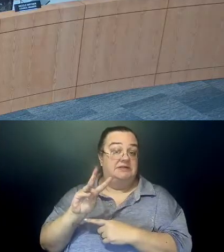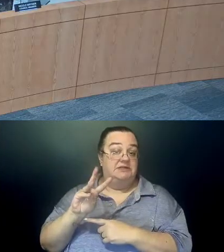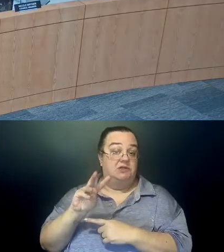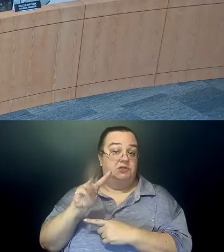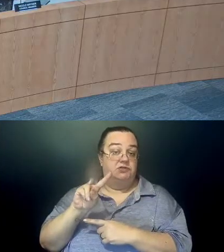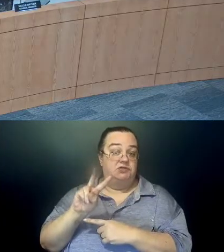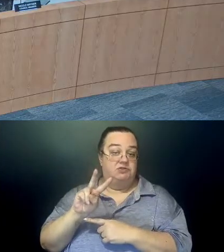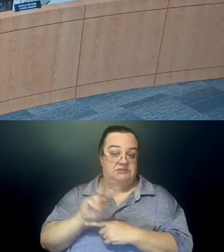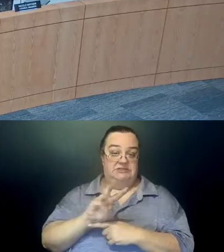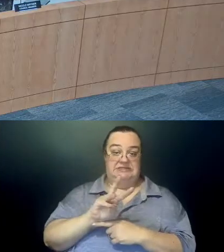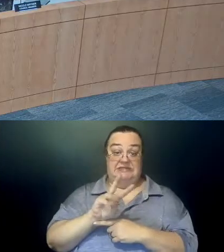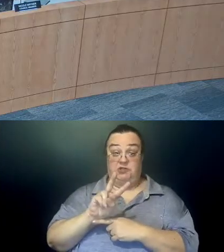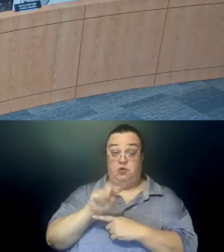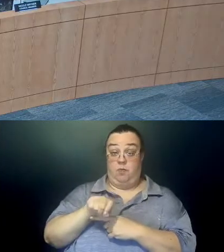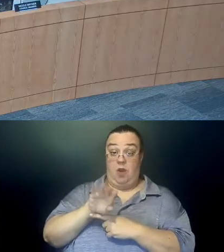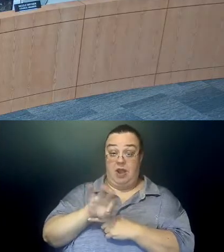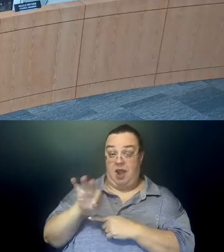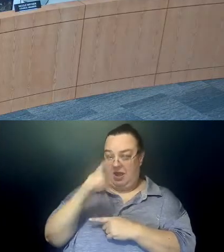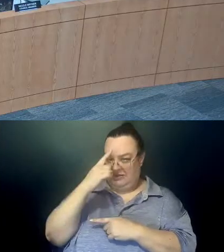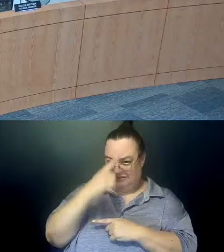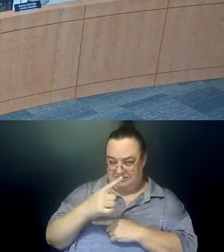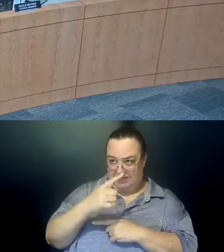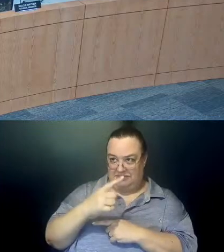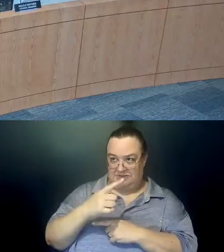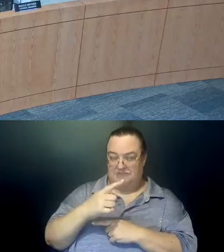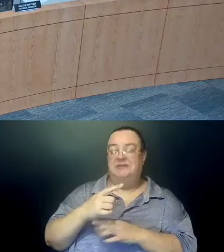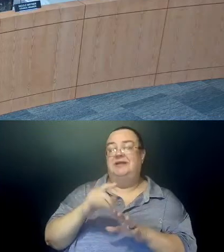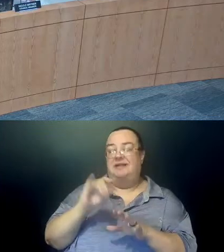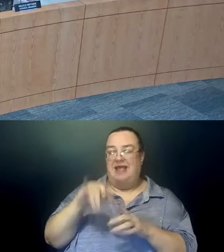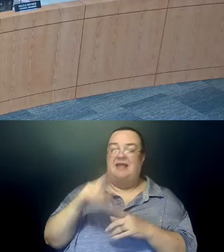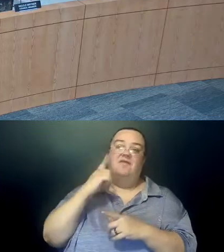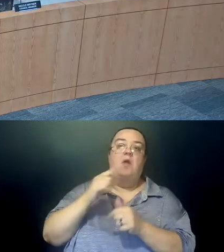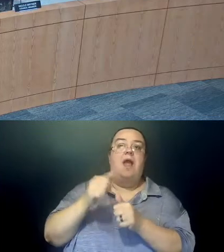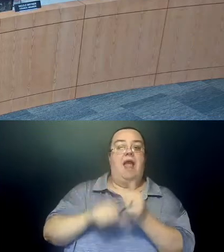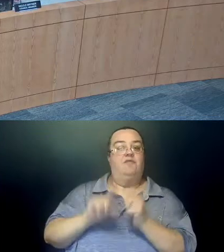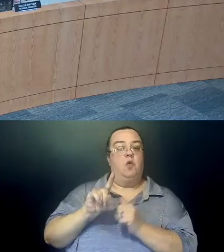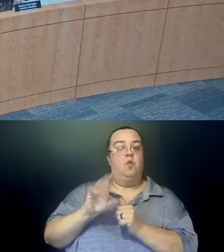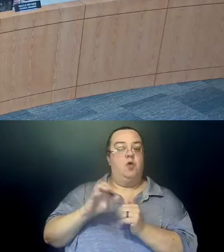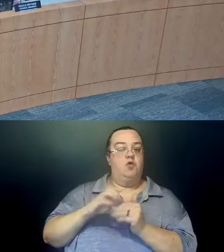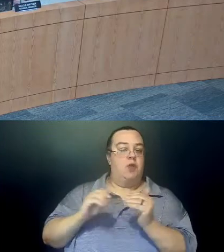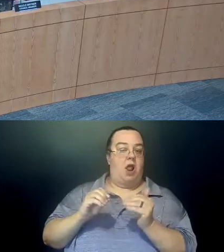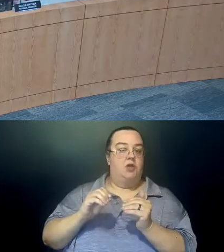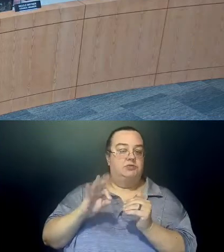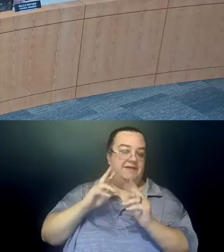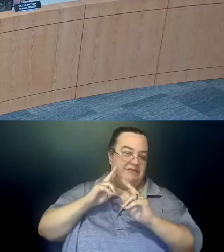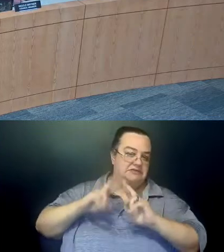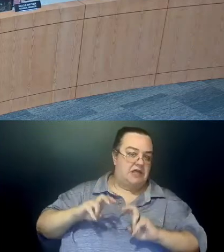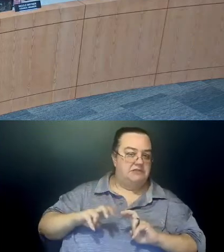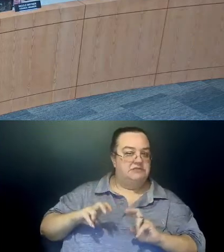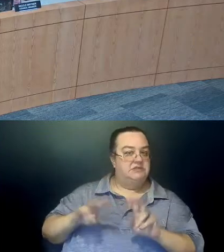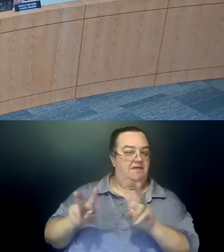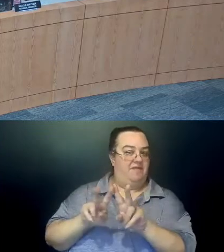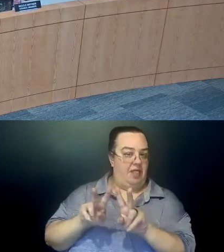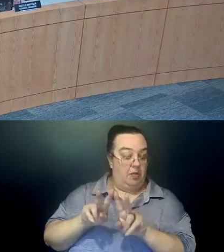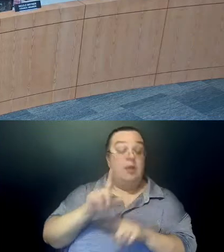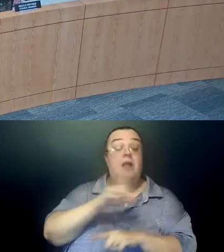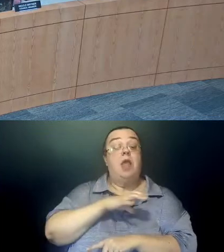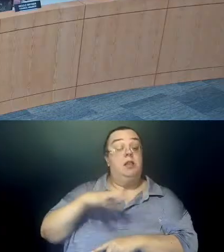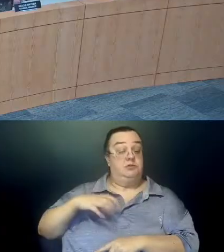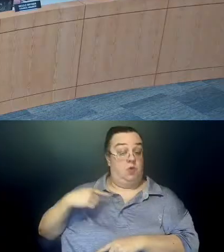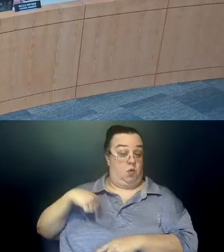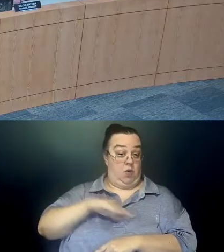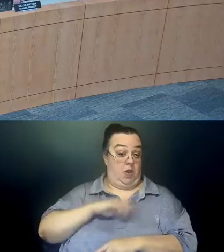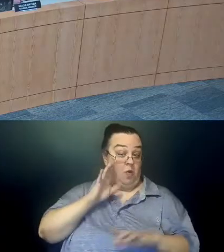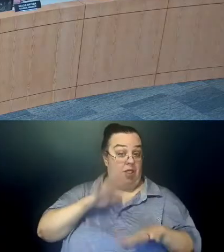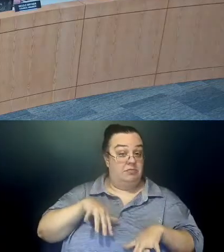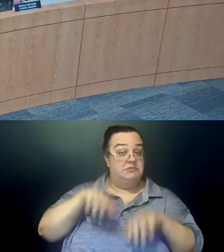62.99 cents for every $100 of assessed value. Council, we will be adopting the tax